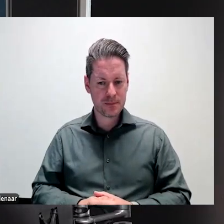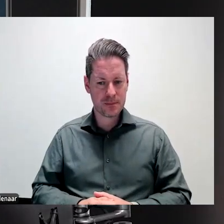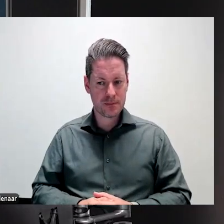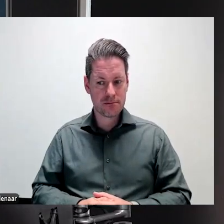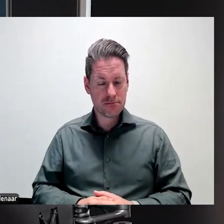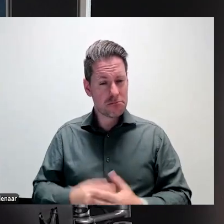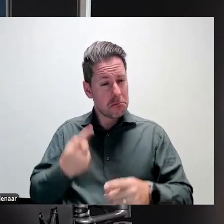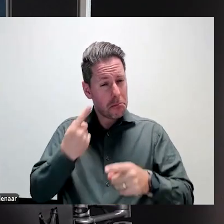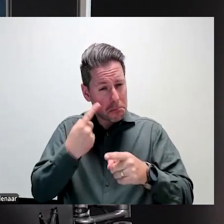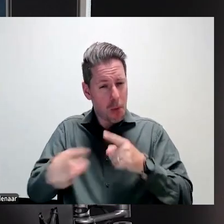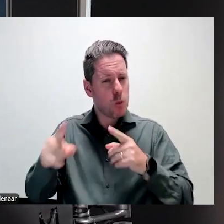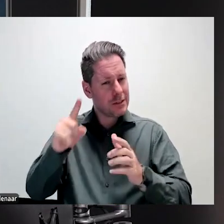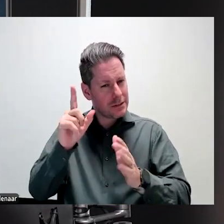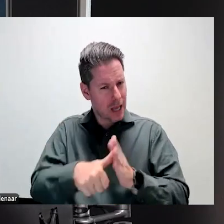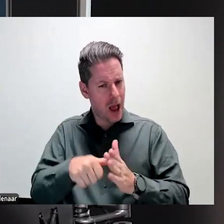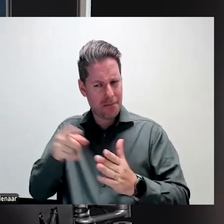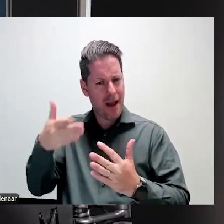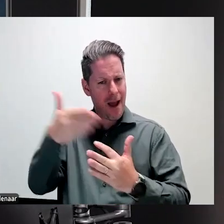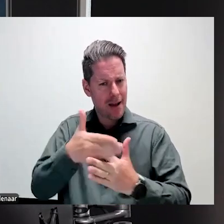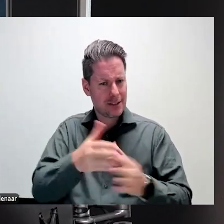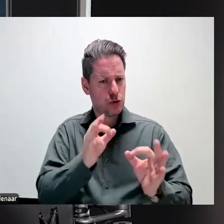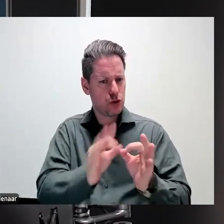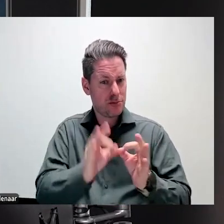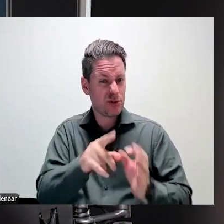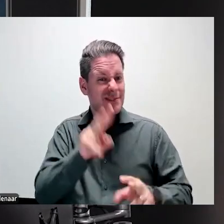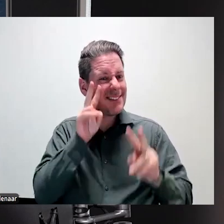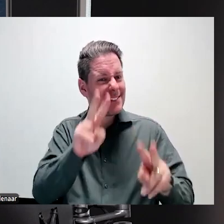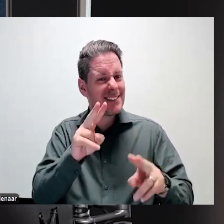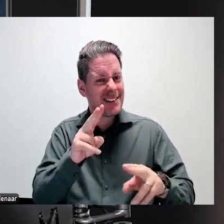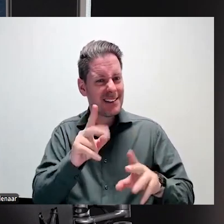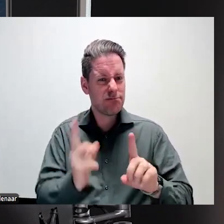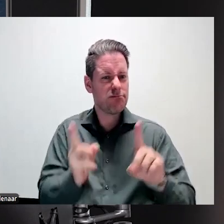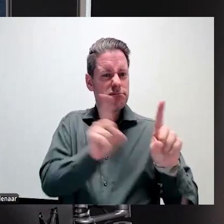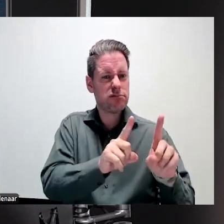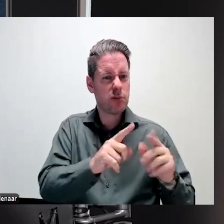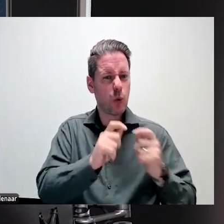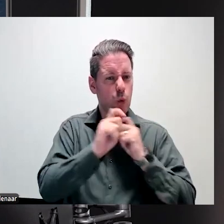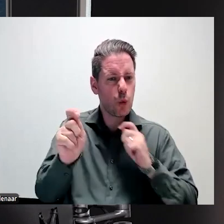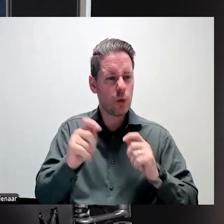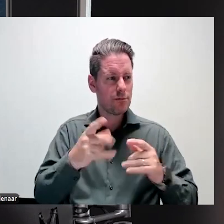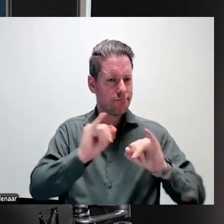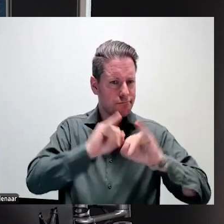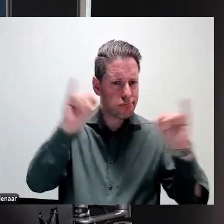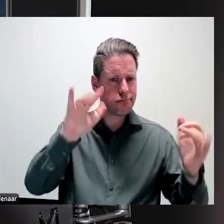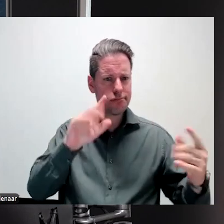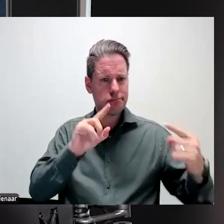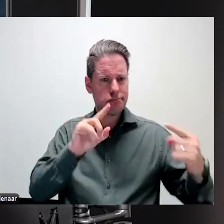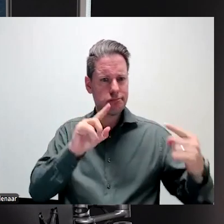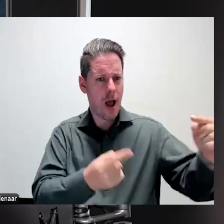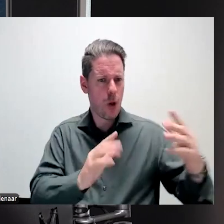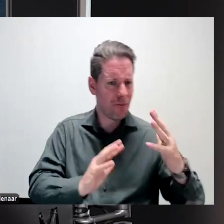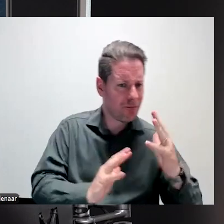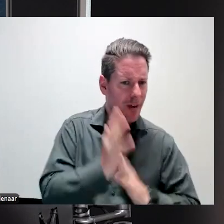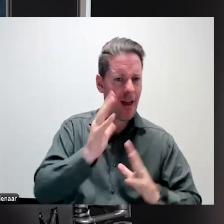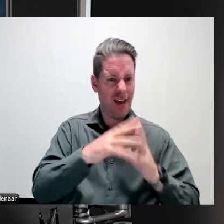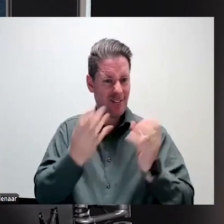during press conferences, natural disasters, especially in far north Queensland, where you experience a lot more natural disasters than the rest of the